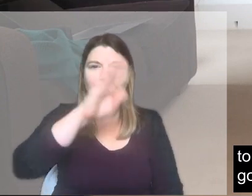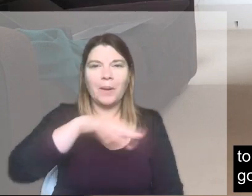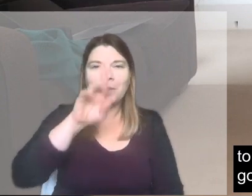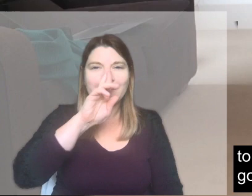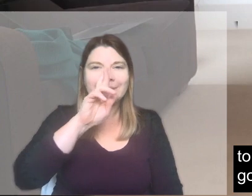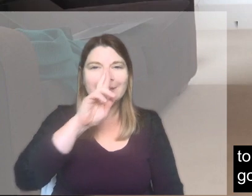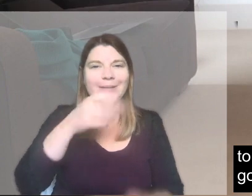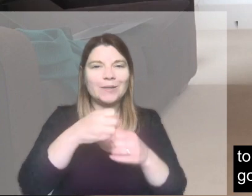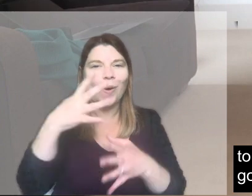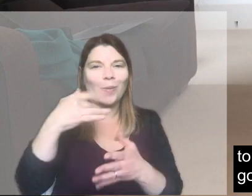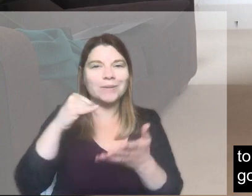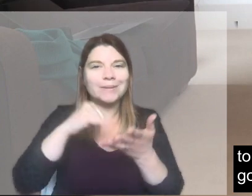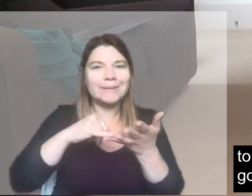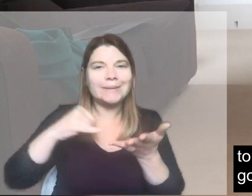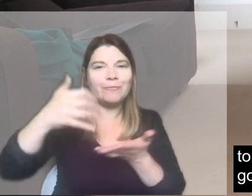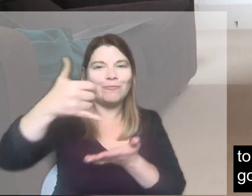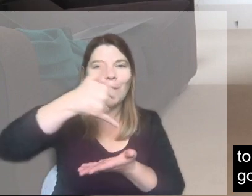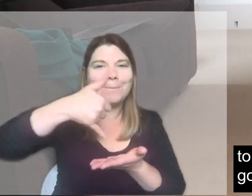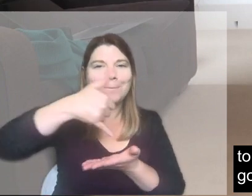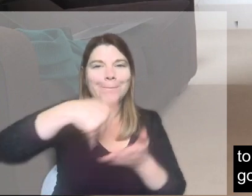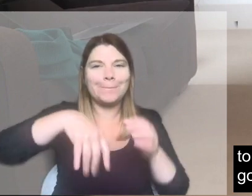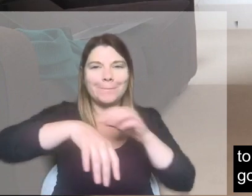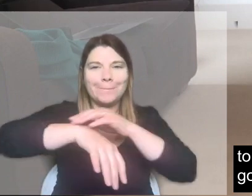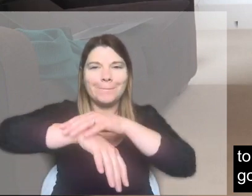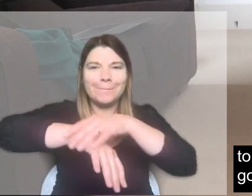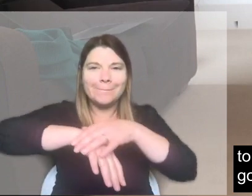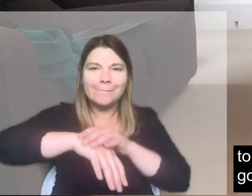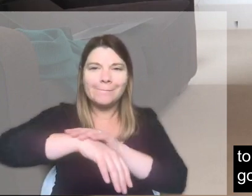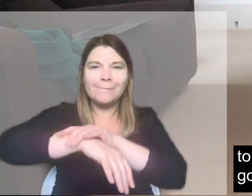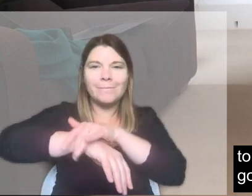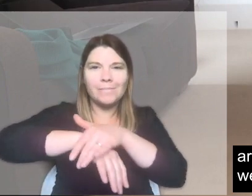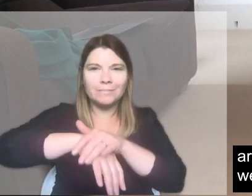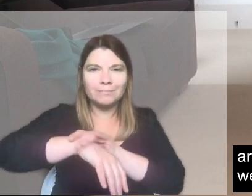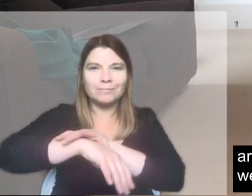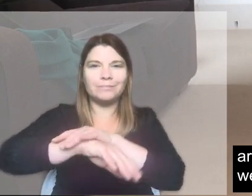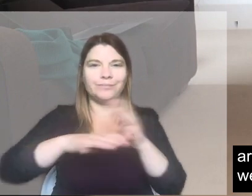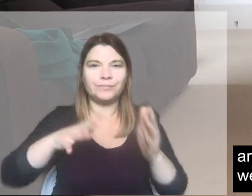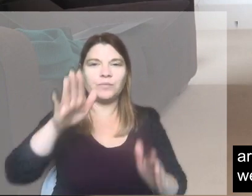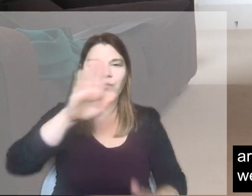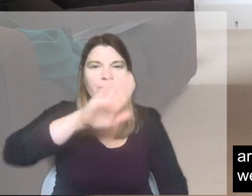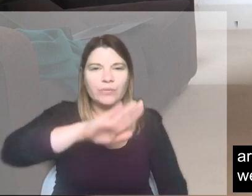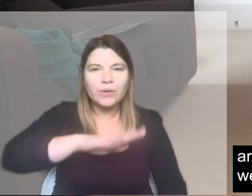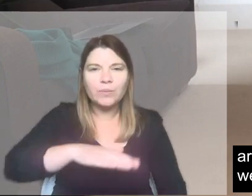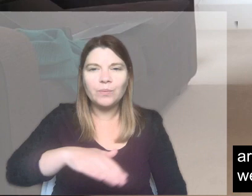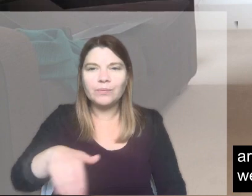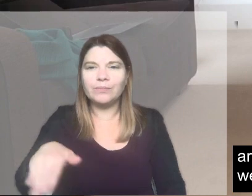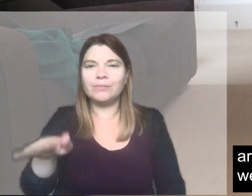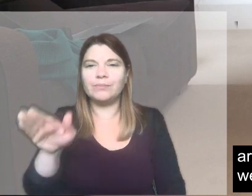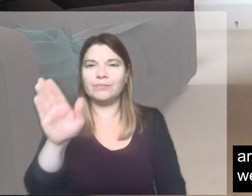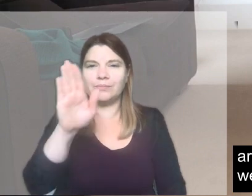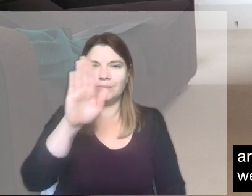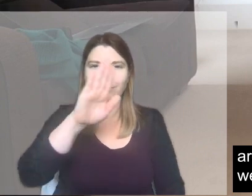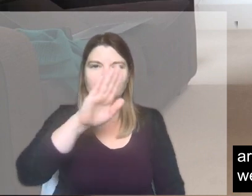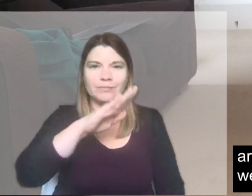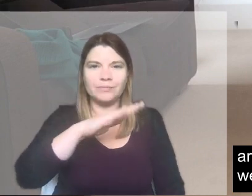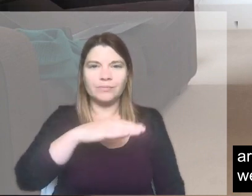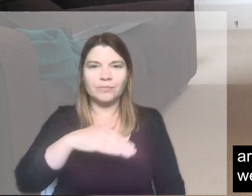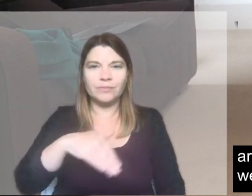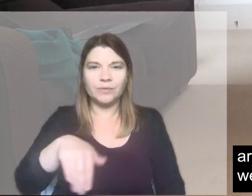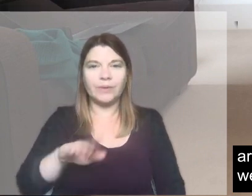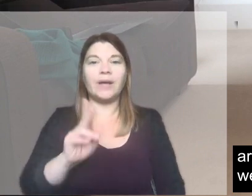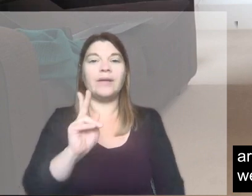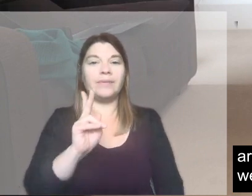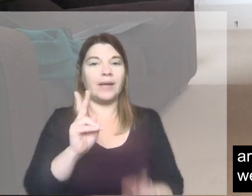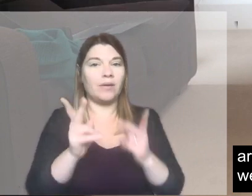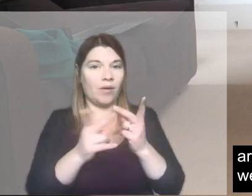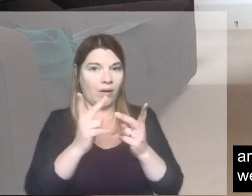lovely golden syrup sort of fluid swirling around in our wrist joint. And make sure